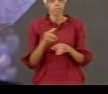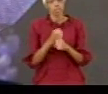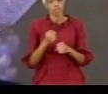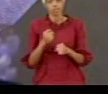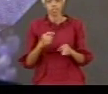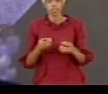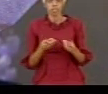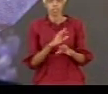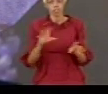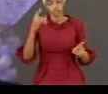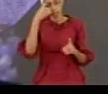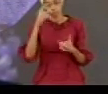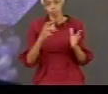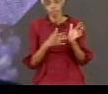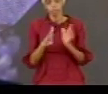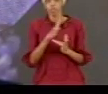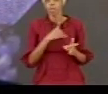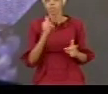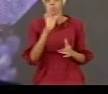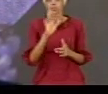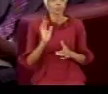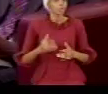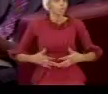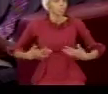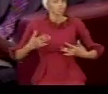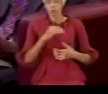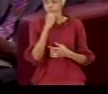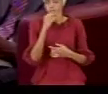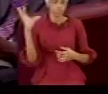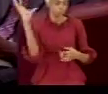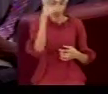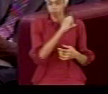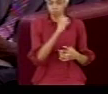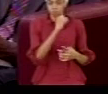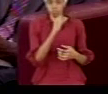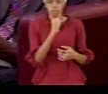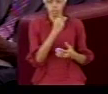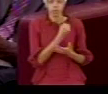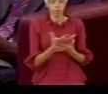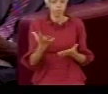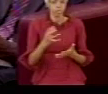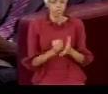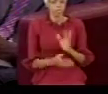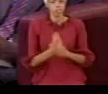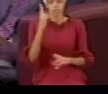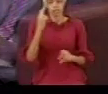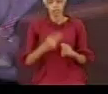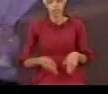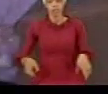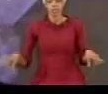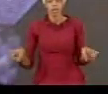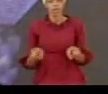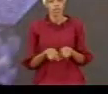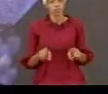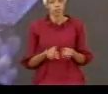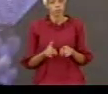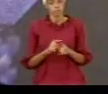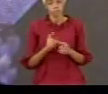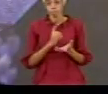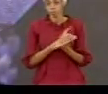life will not be a miserable life in Jesus' name. According to divine instruction, Moses listened to